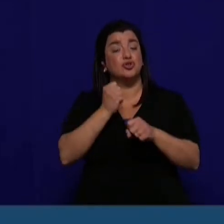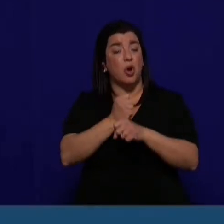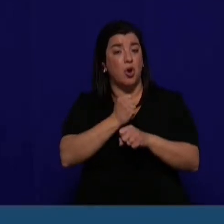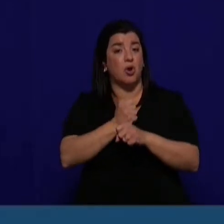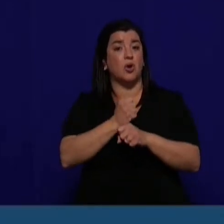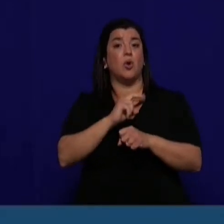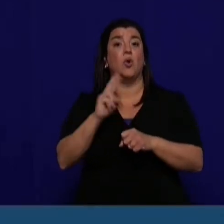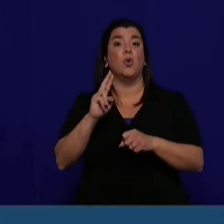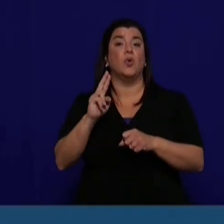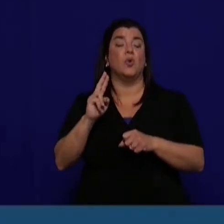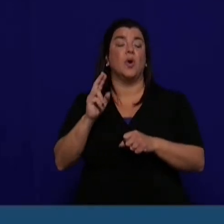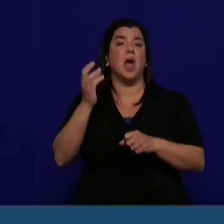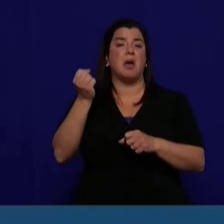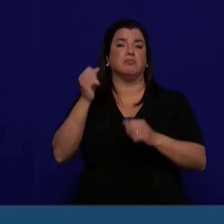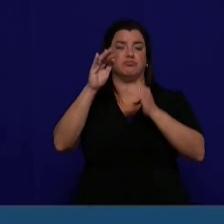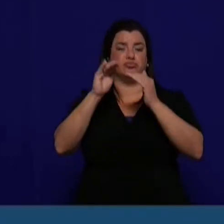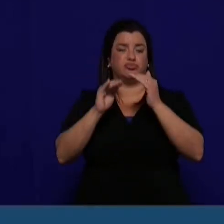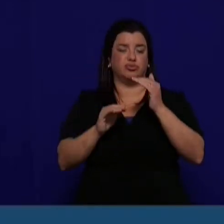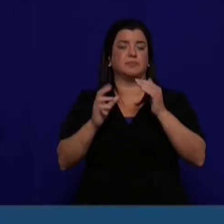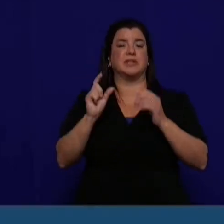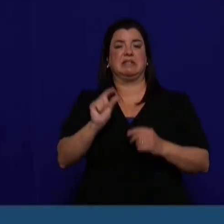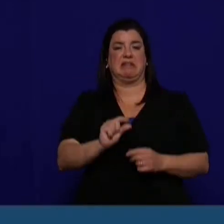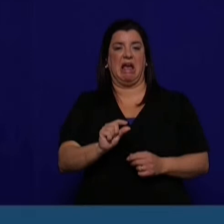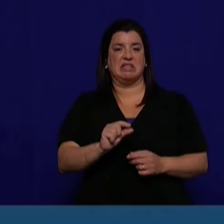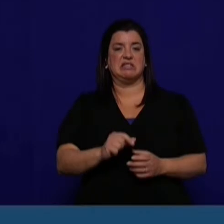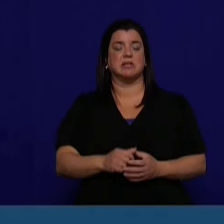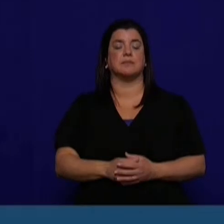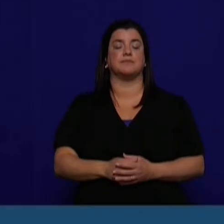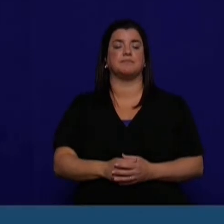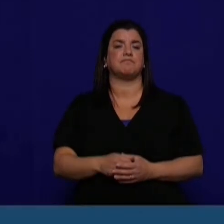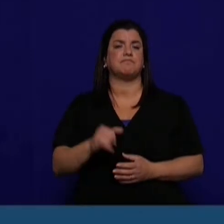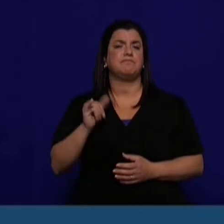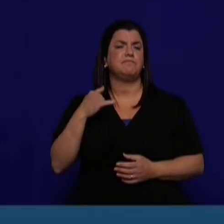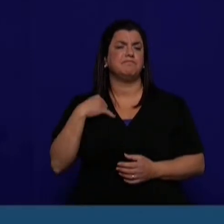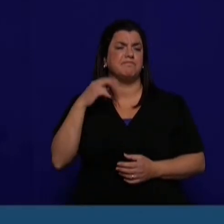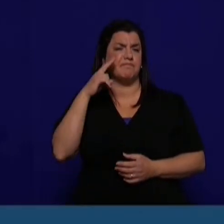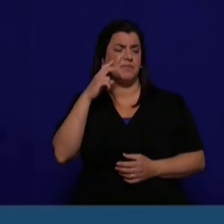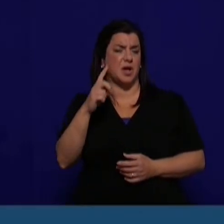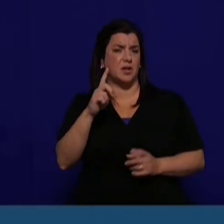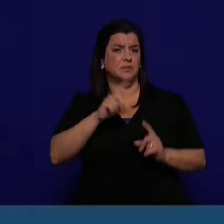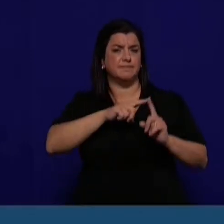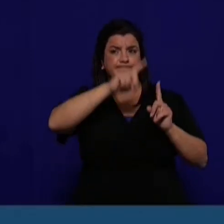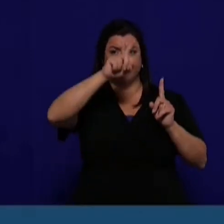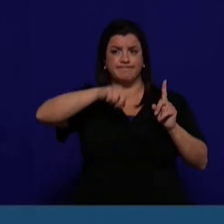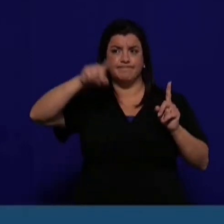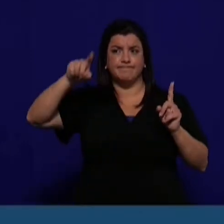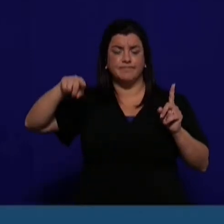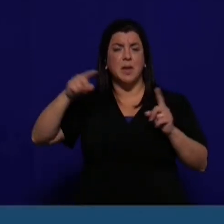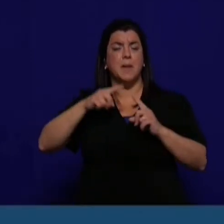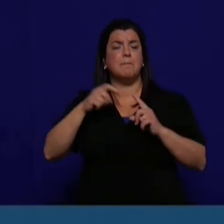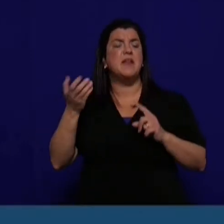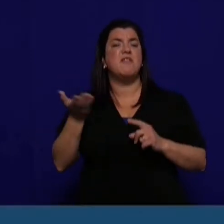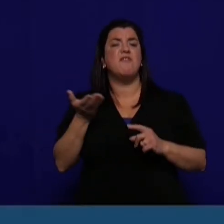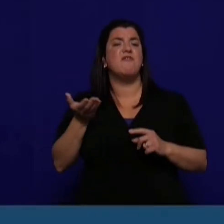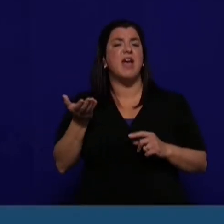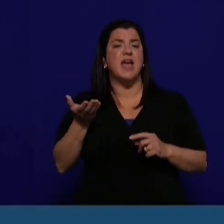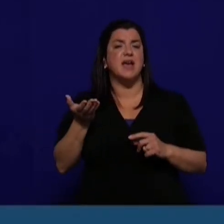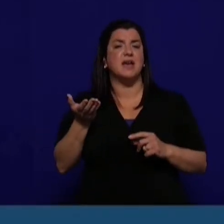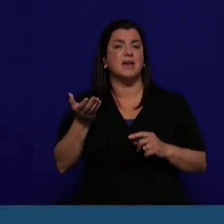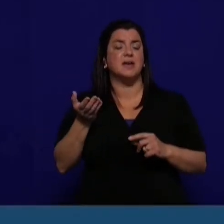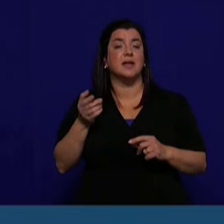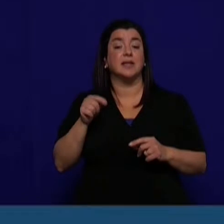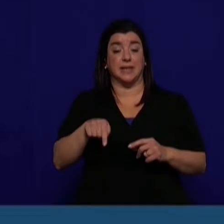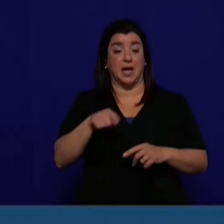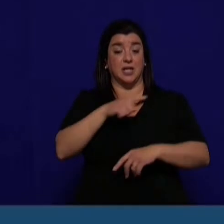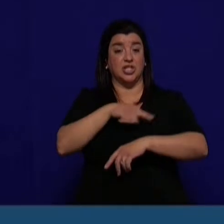activities. Jekk inħarsu naqra lejn it-trend ta' minn fejn ġew il-maġġor parti tal-każijiet li kellna f'dan l-aħħar ġimgħat